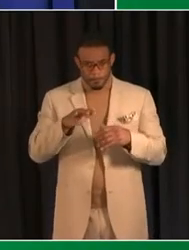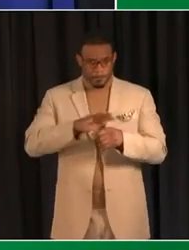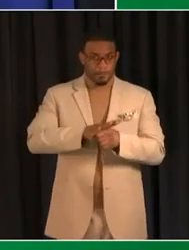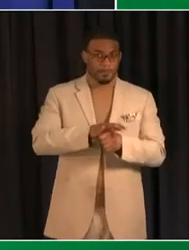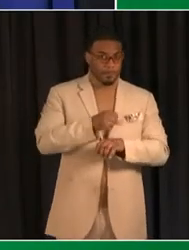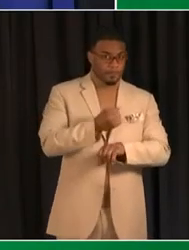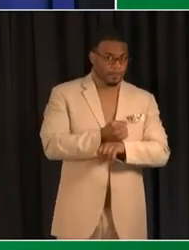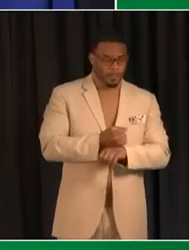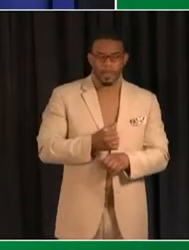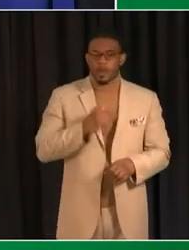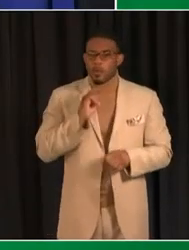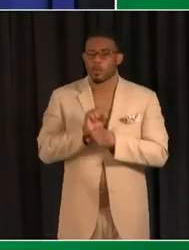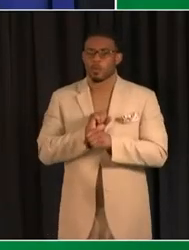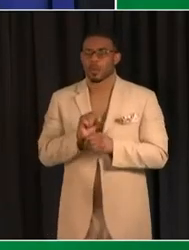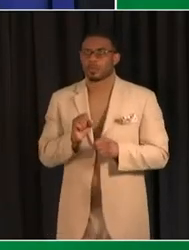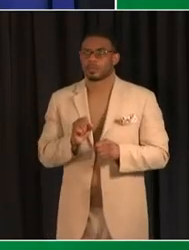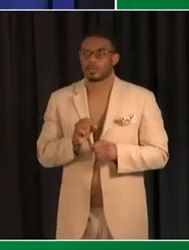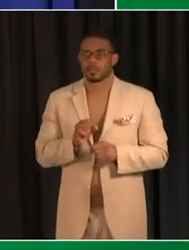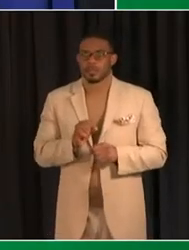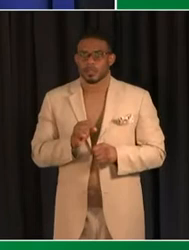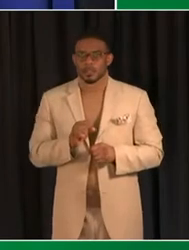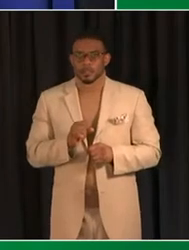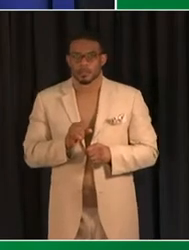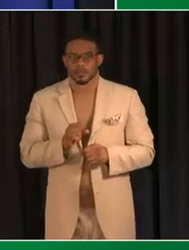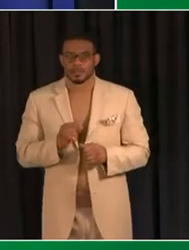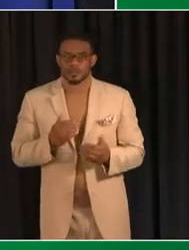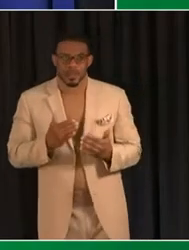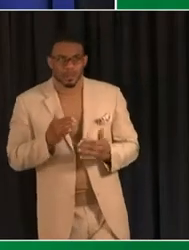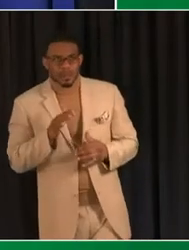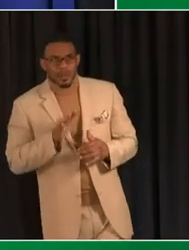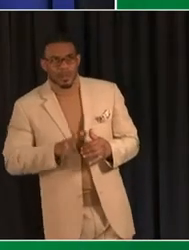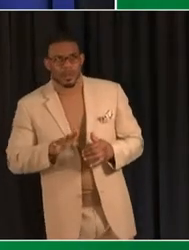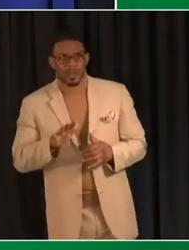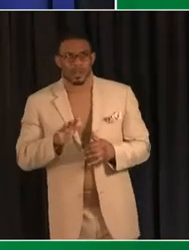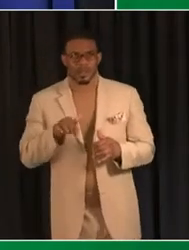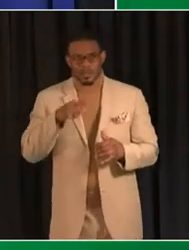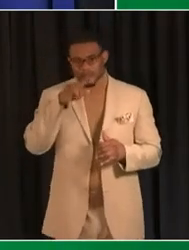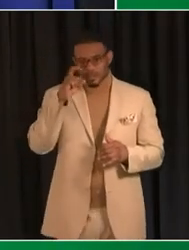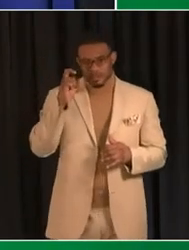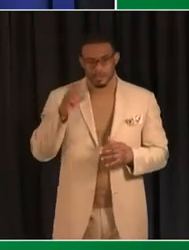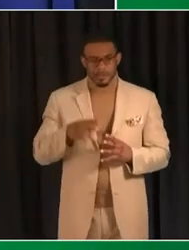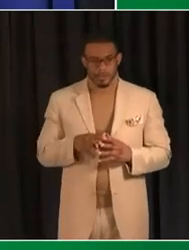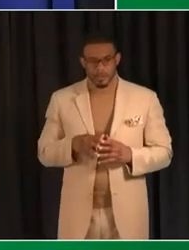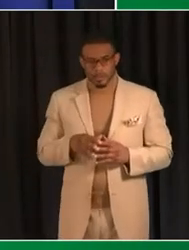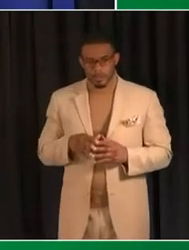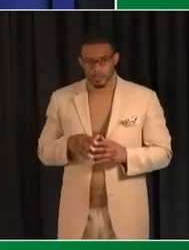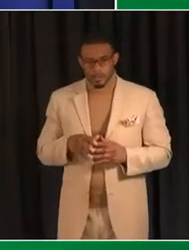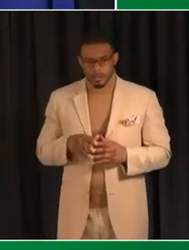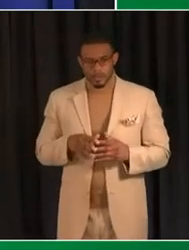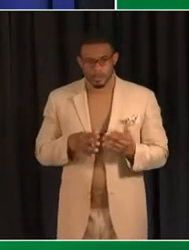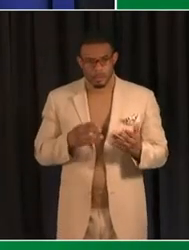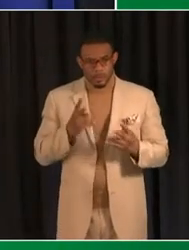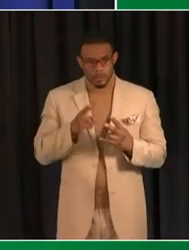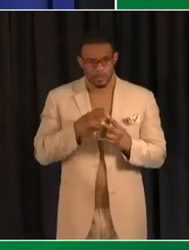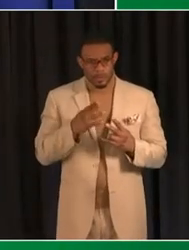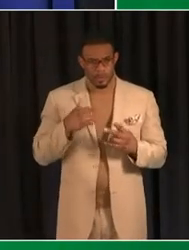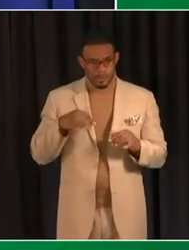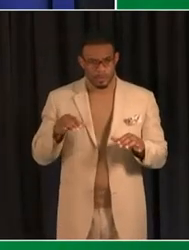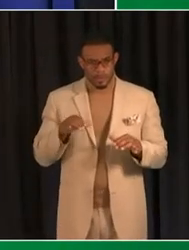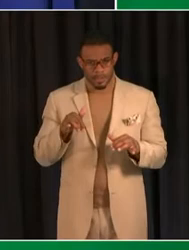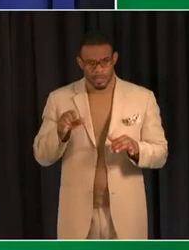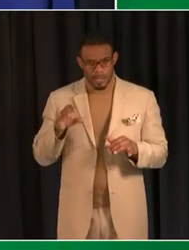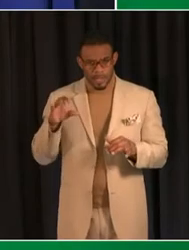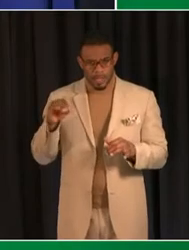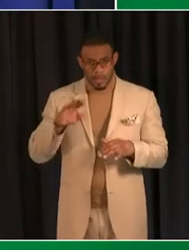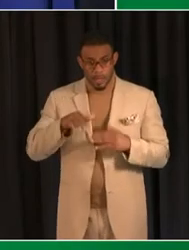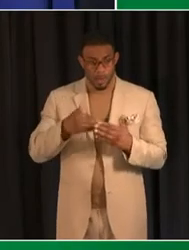post-lockdown, and really probably around this summer. And the two things that